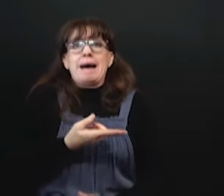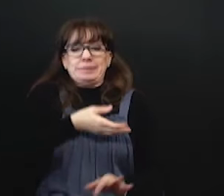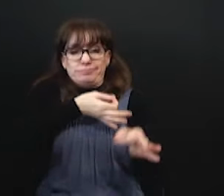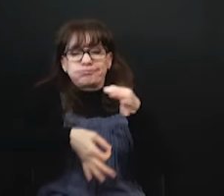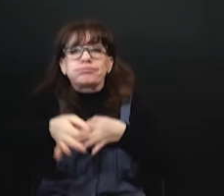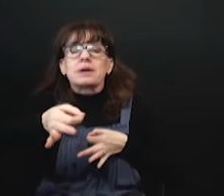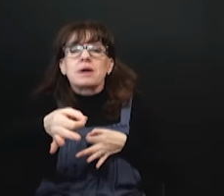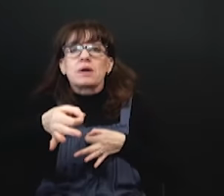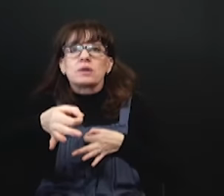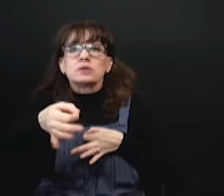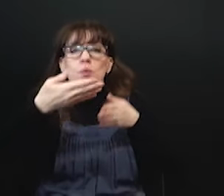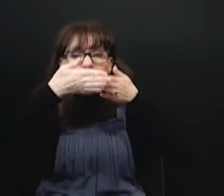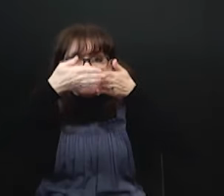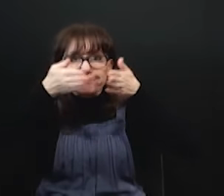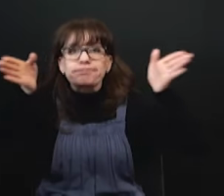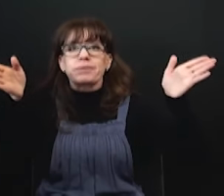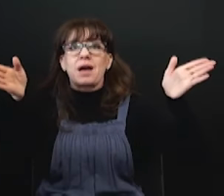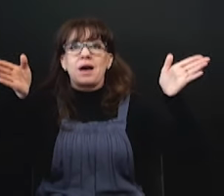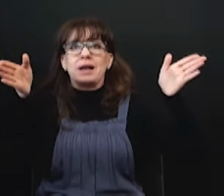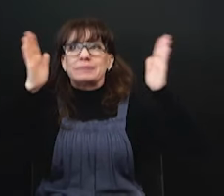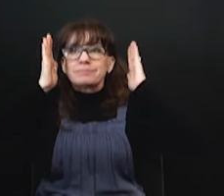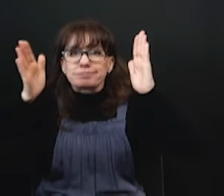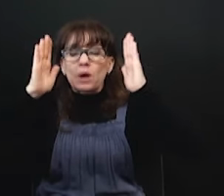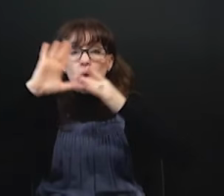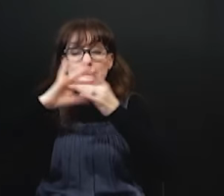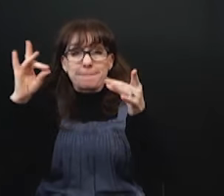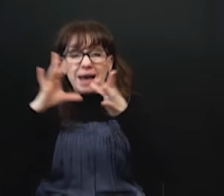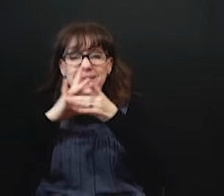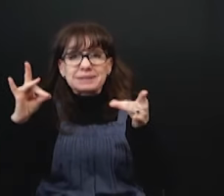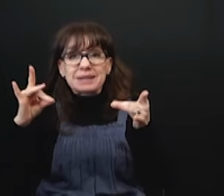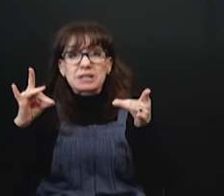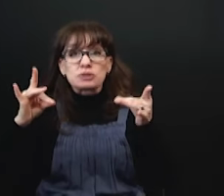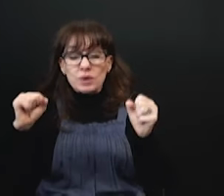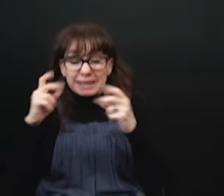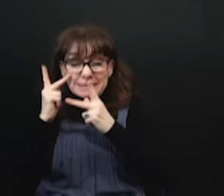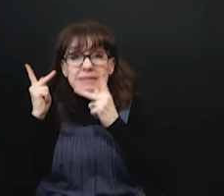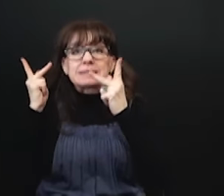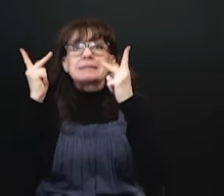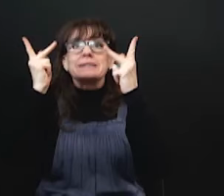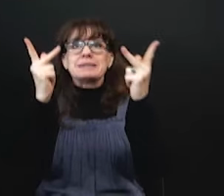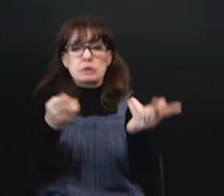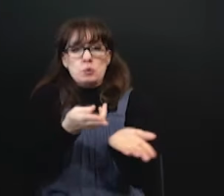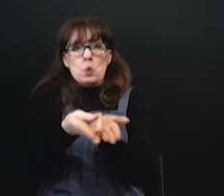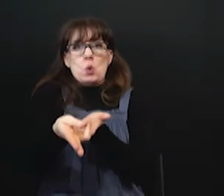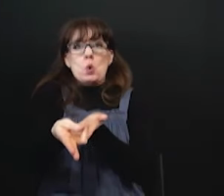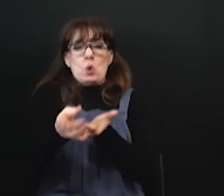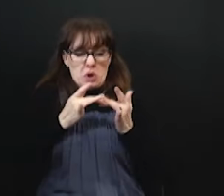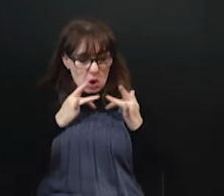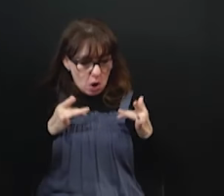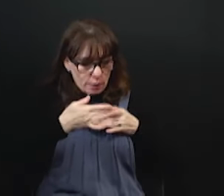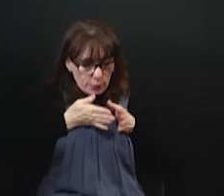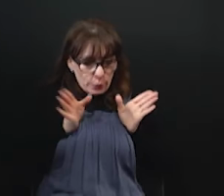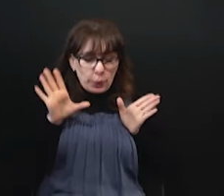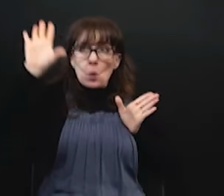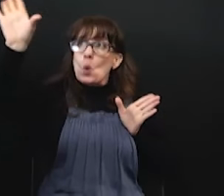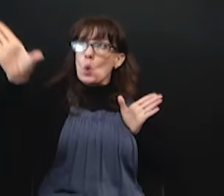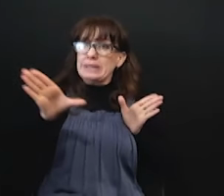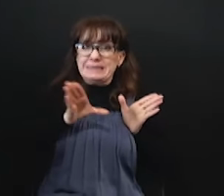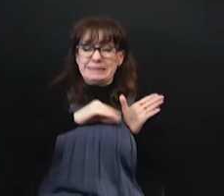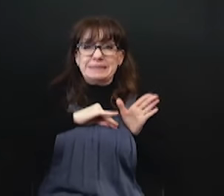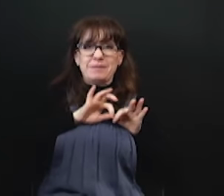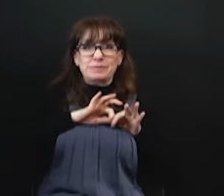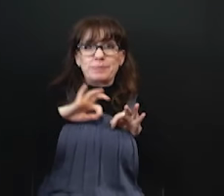So Lord, open our ears to hear your message. Open our eyes to see your truth. Open our hearts to receive your